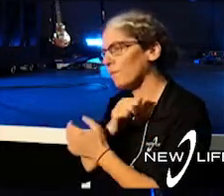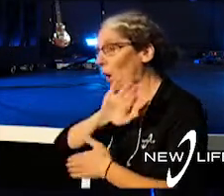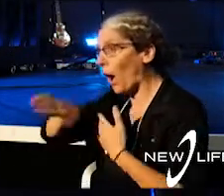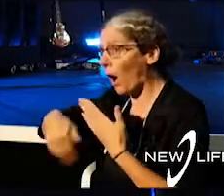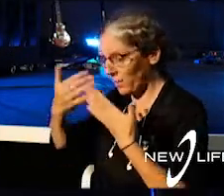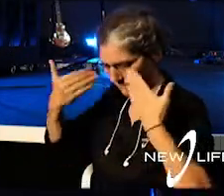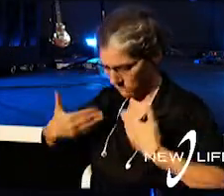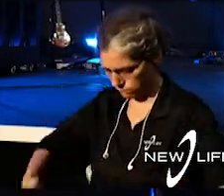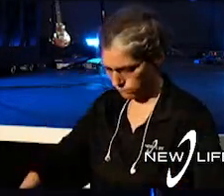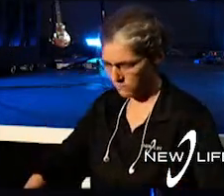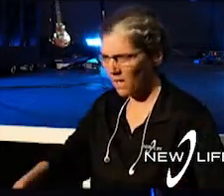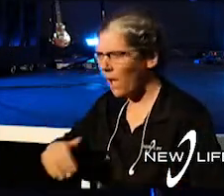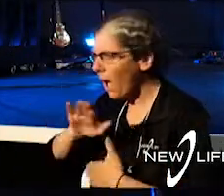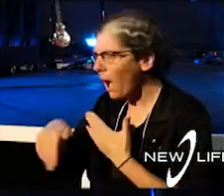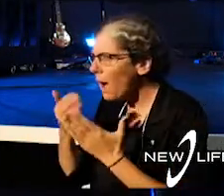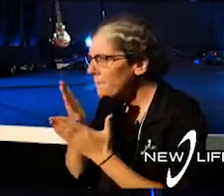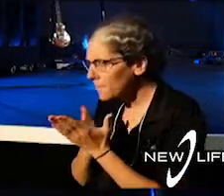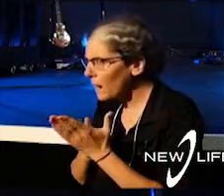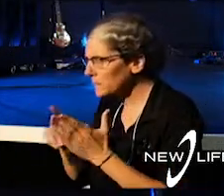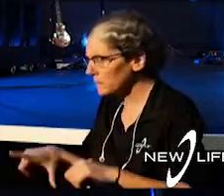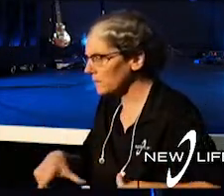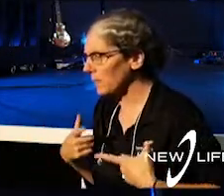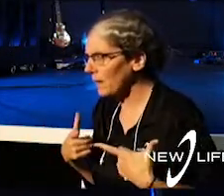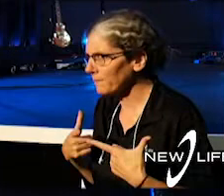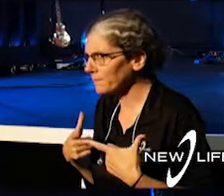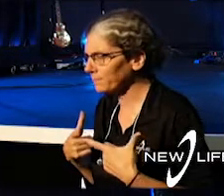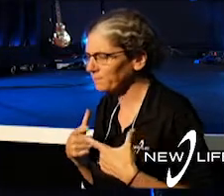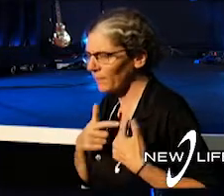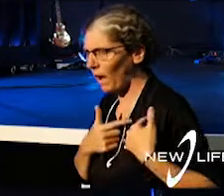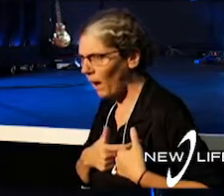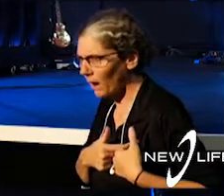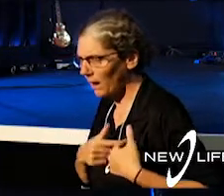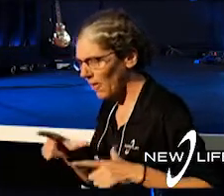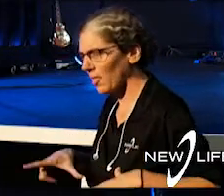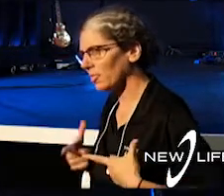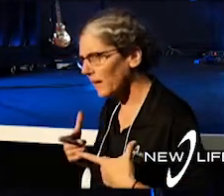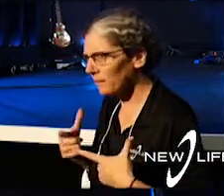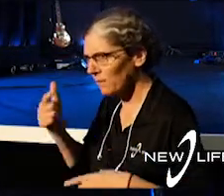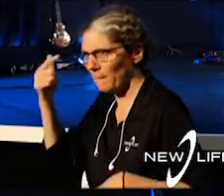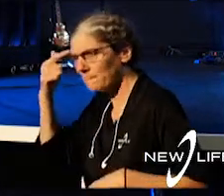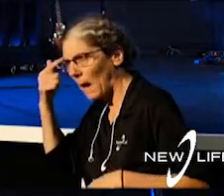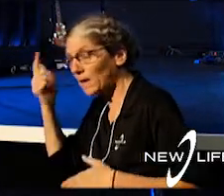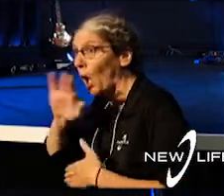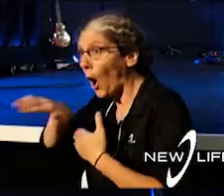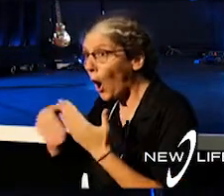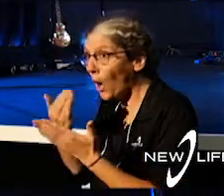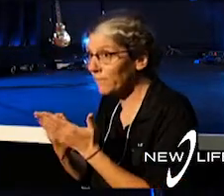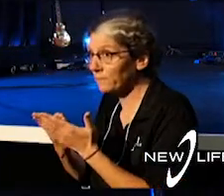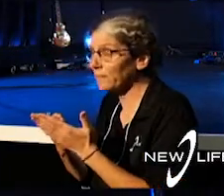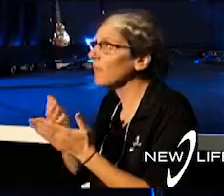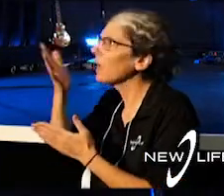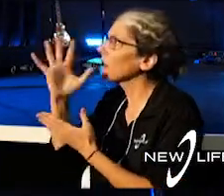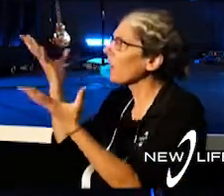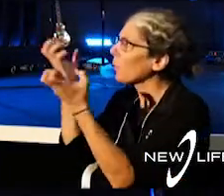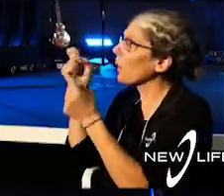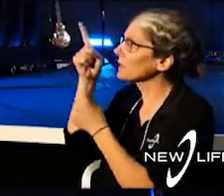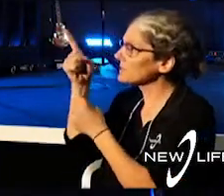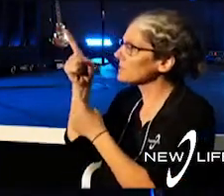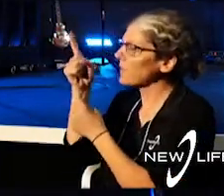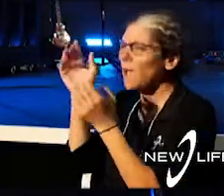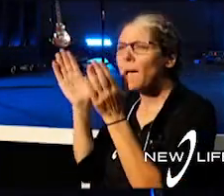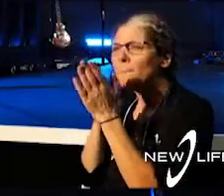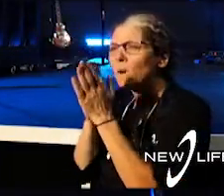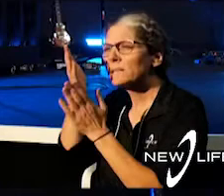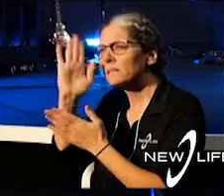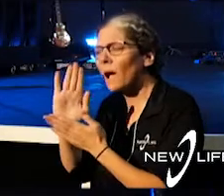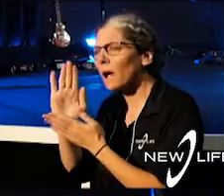you, every single part of your heart, every single part of your life. And by the way, this is a good thing. Praise God that he